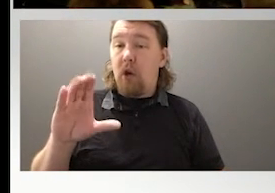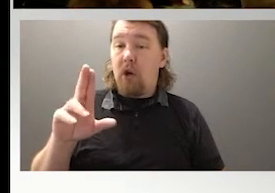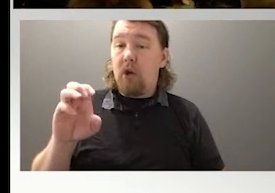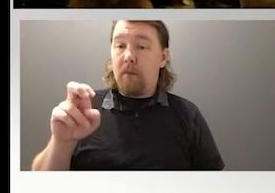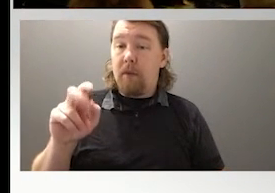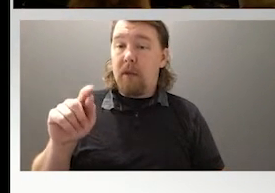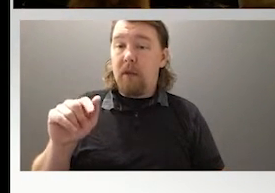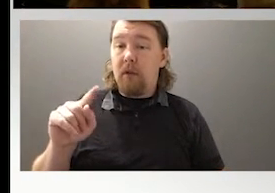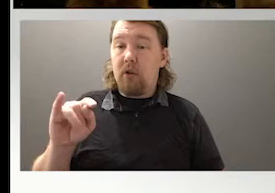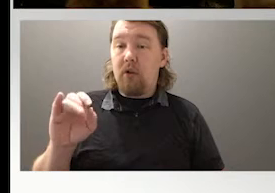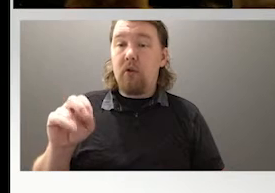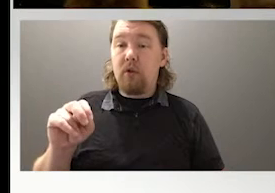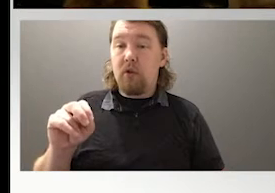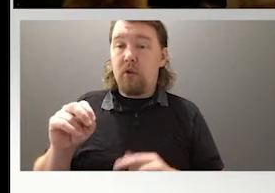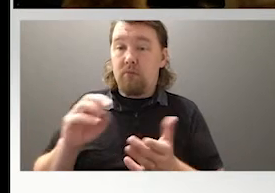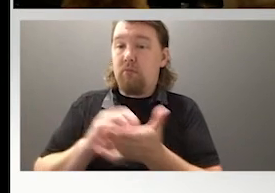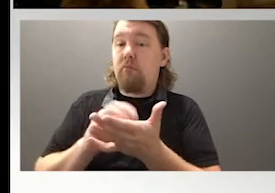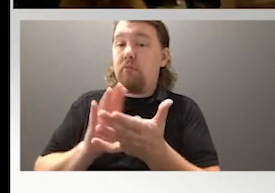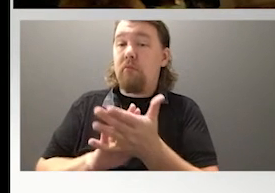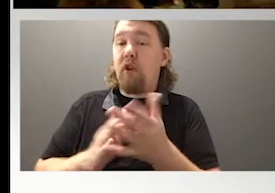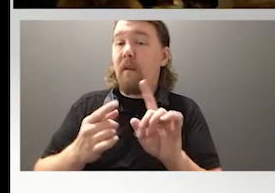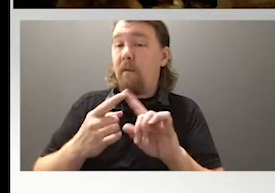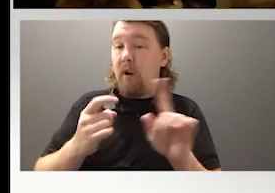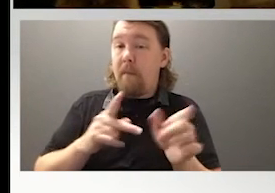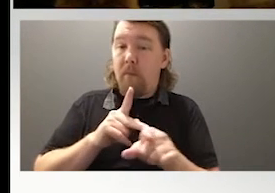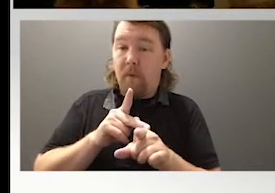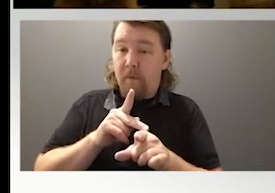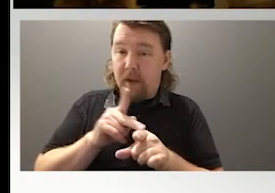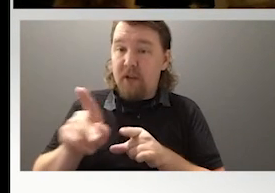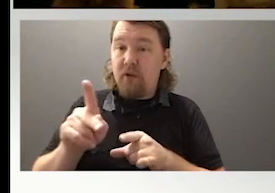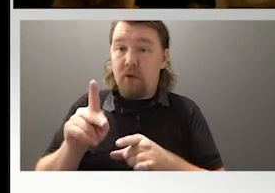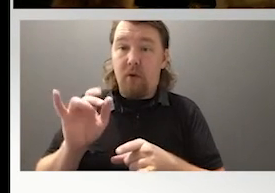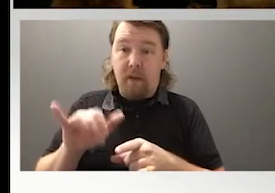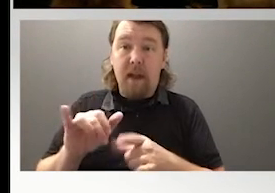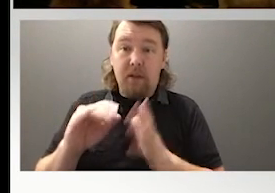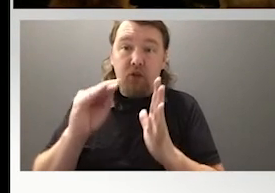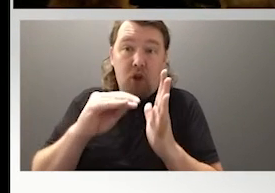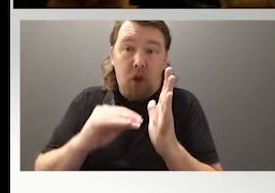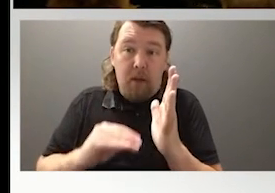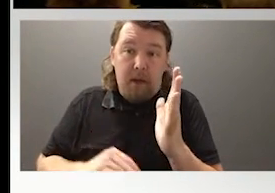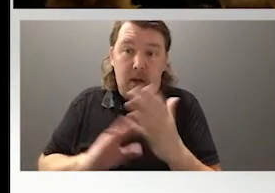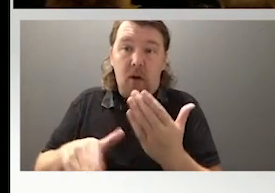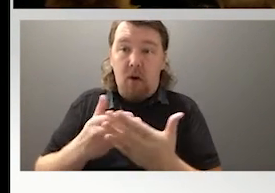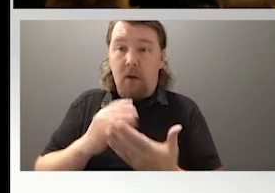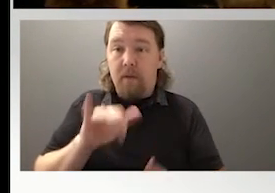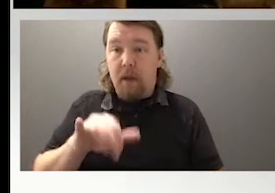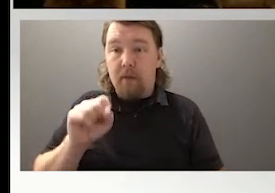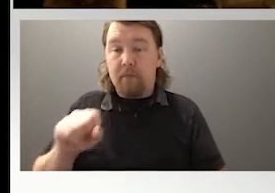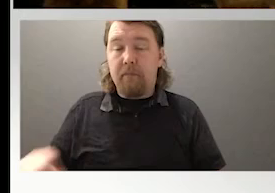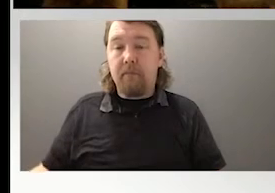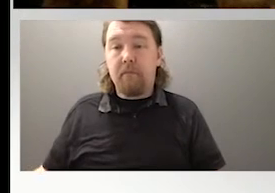documentation from a professional that has documented all of that. Mm-hmm.